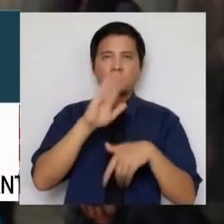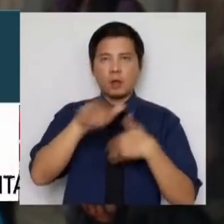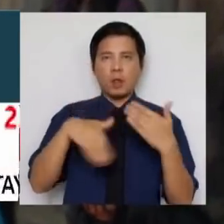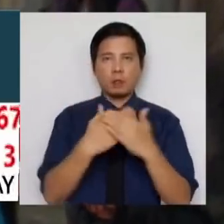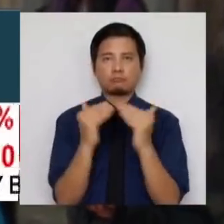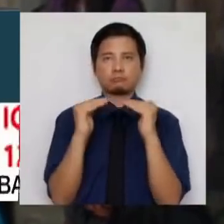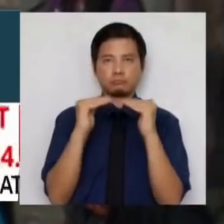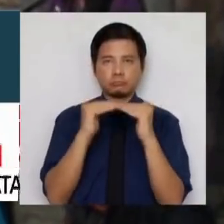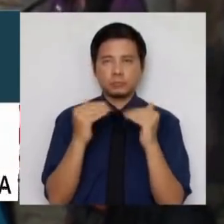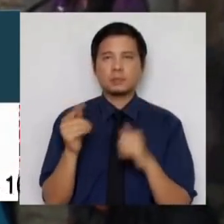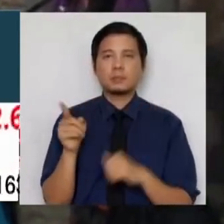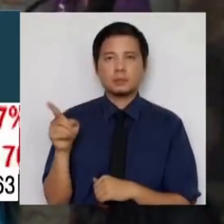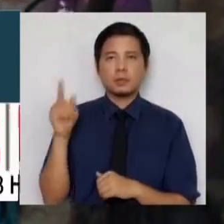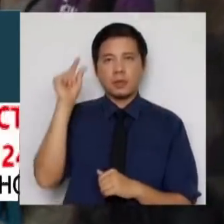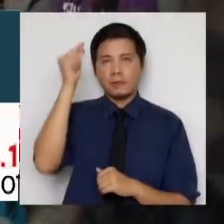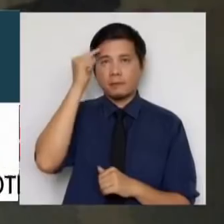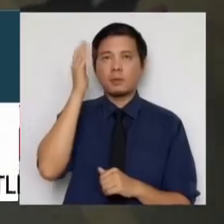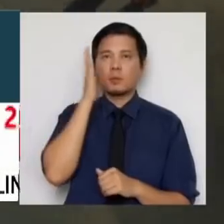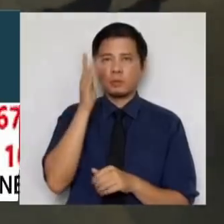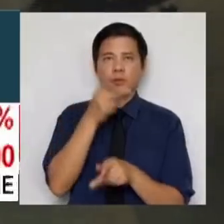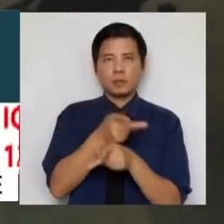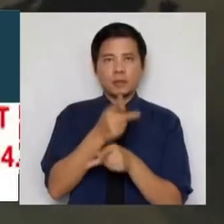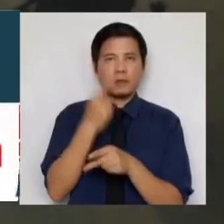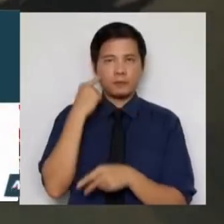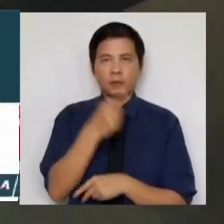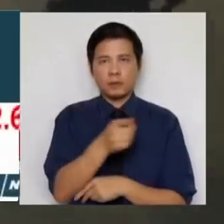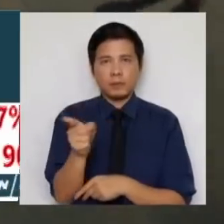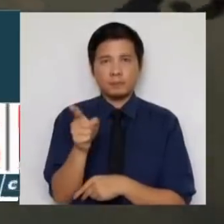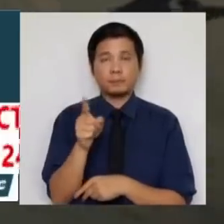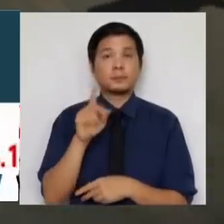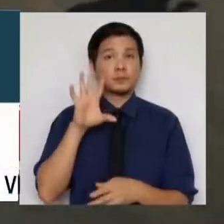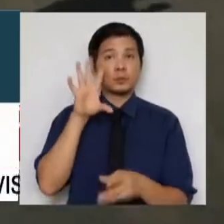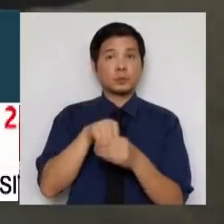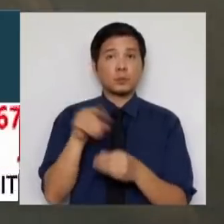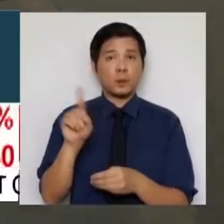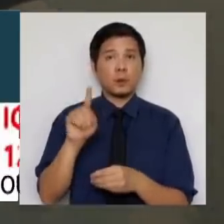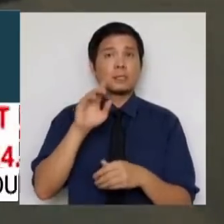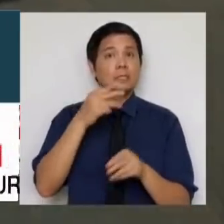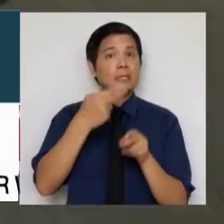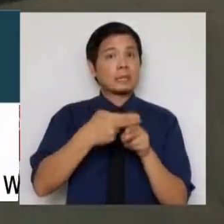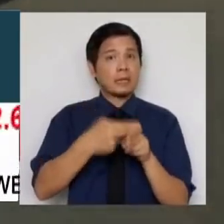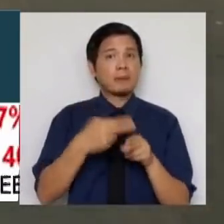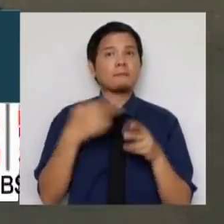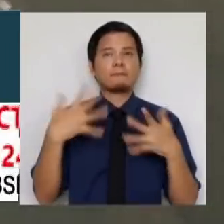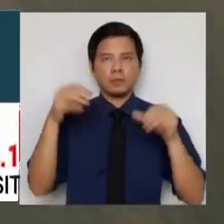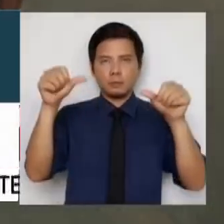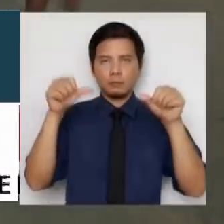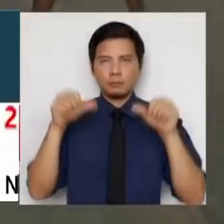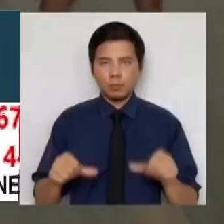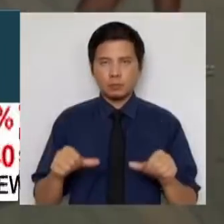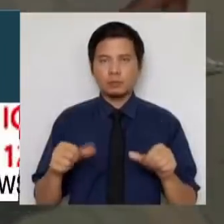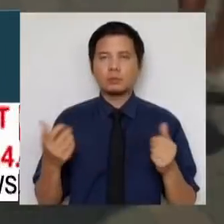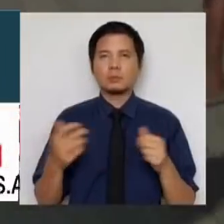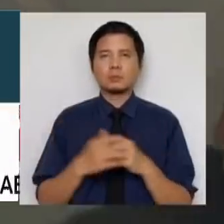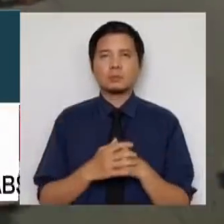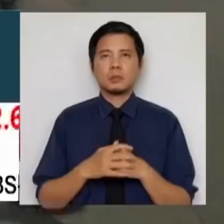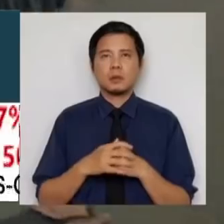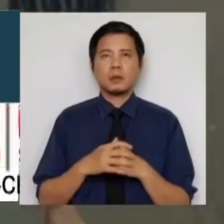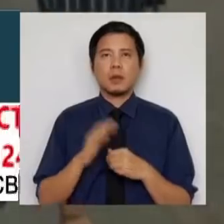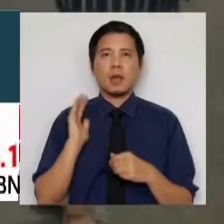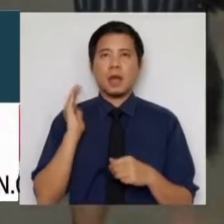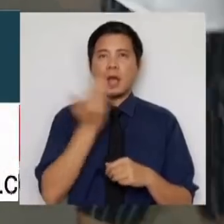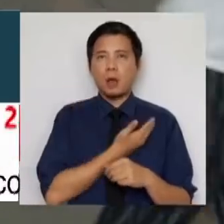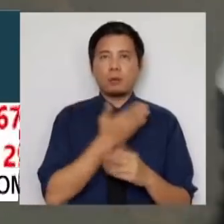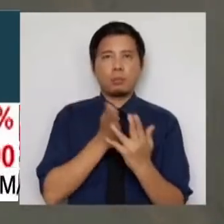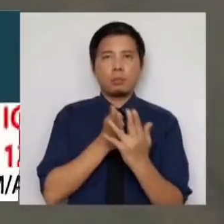government is looking after them. And also, in addition to that, all of the names are posted as part of our transparency and